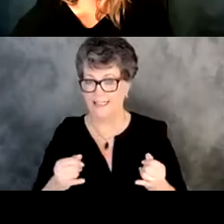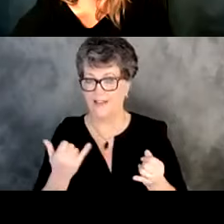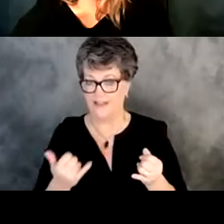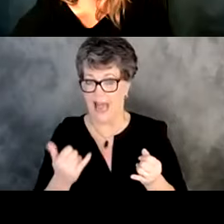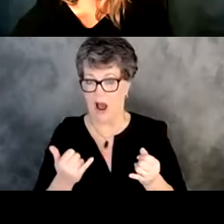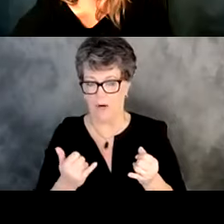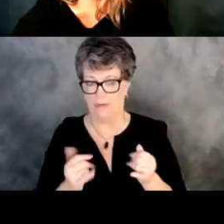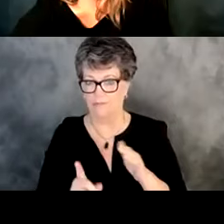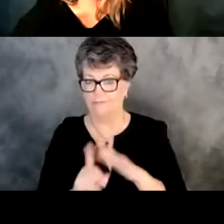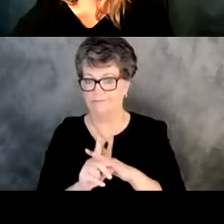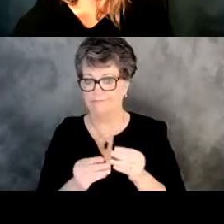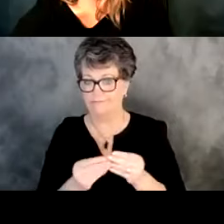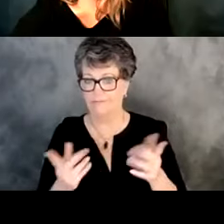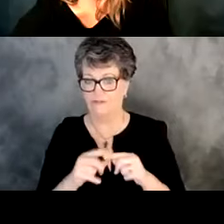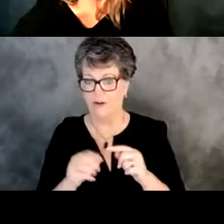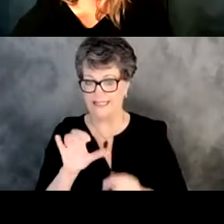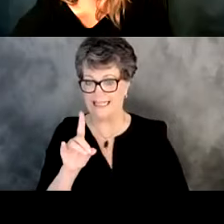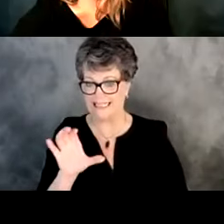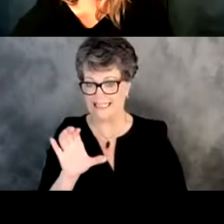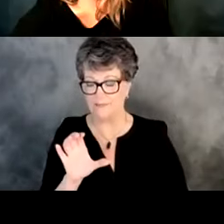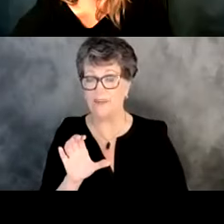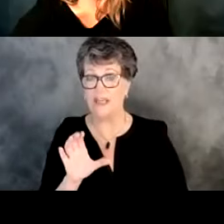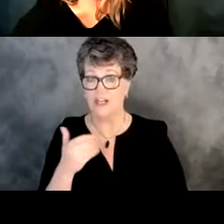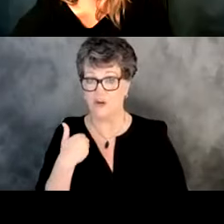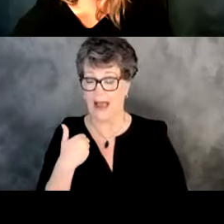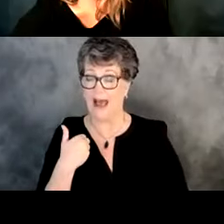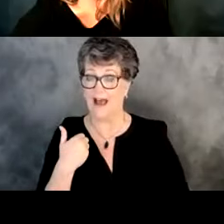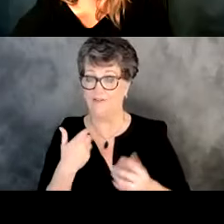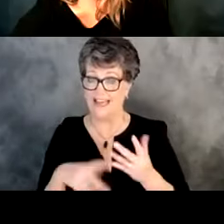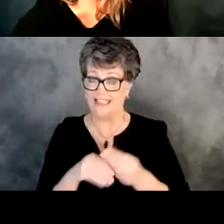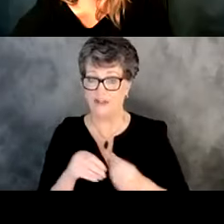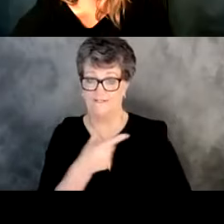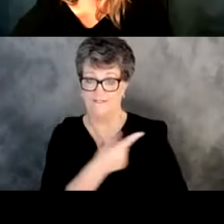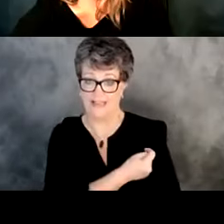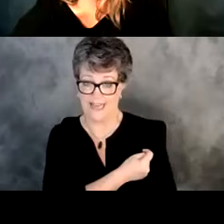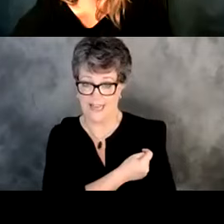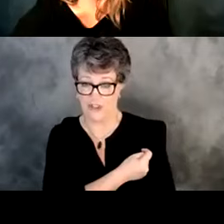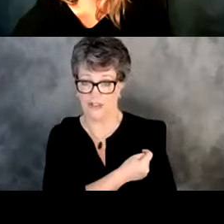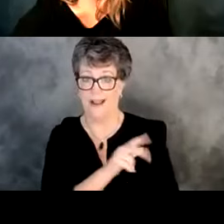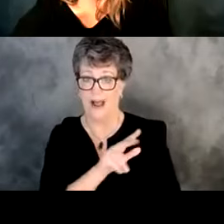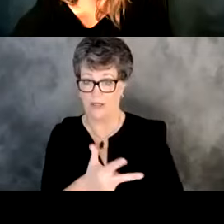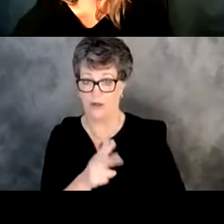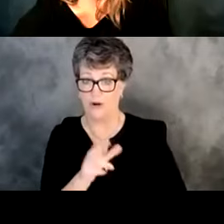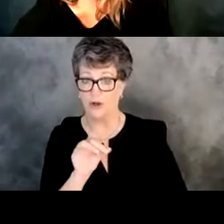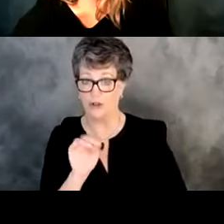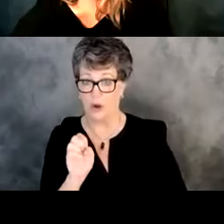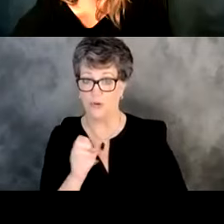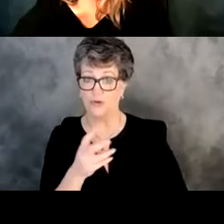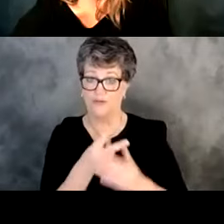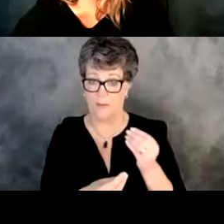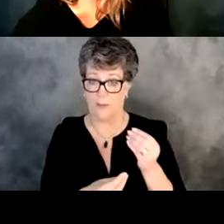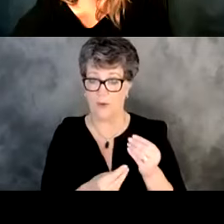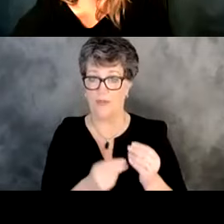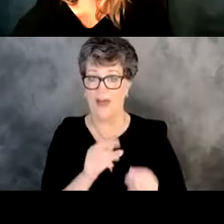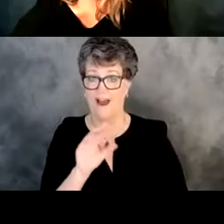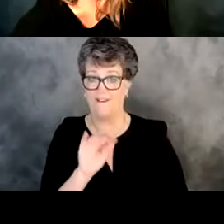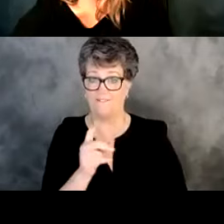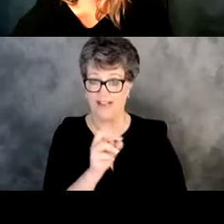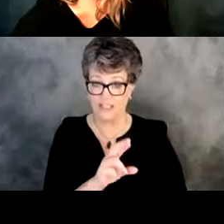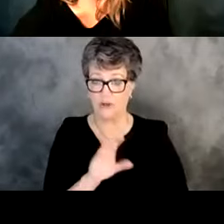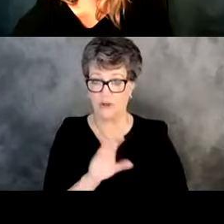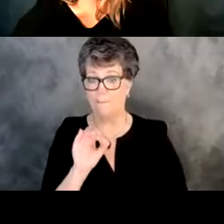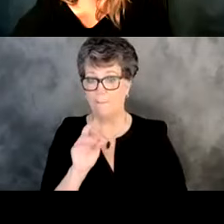the CDC for there to be an additional vaccination, a third dose for both Pfizer and Moderna.